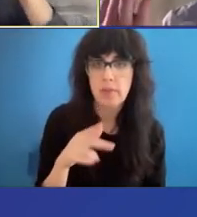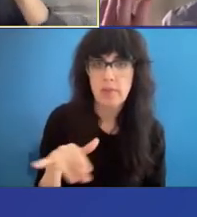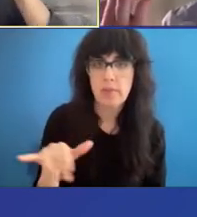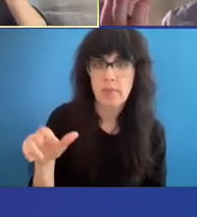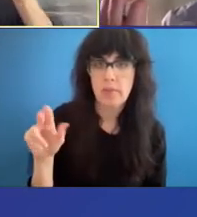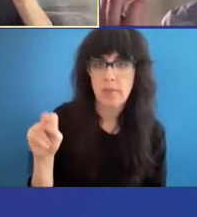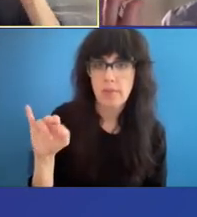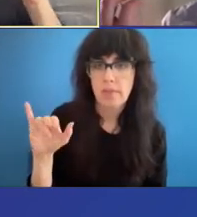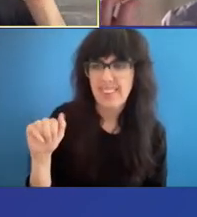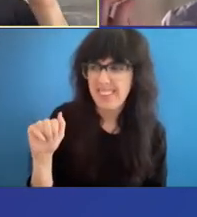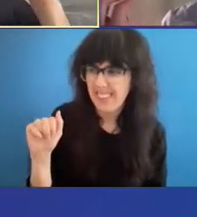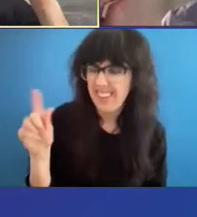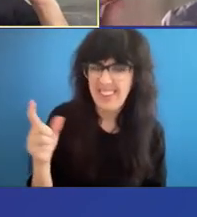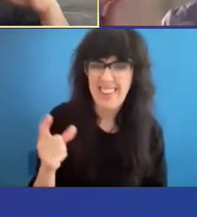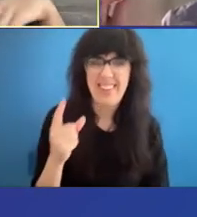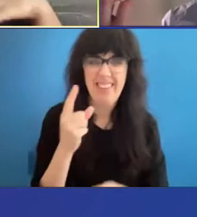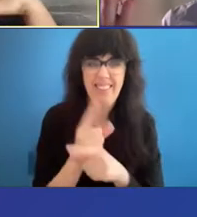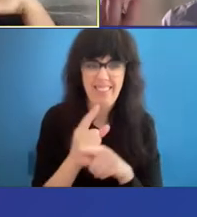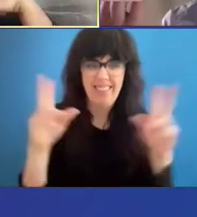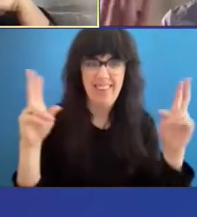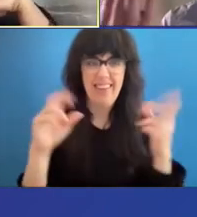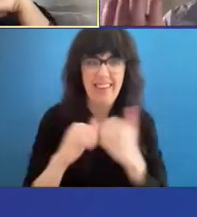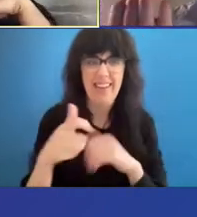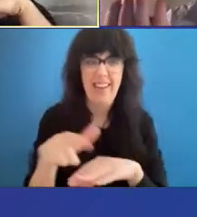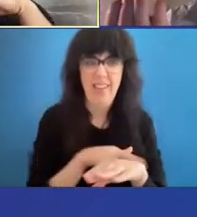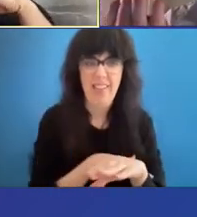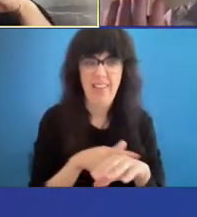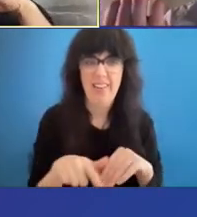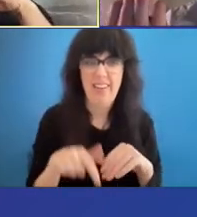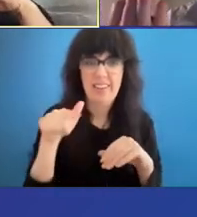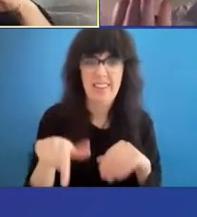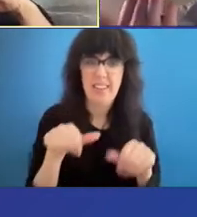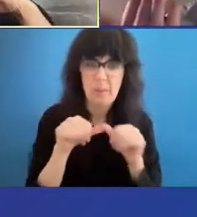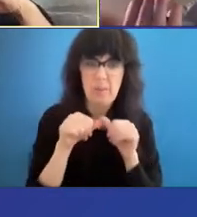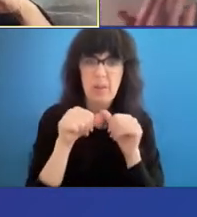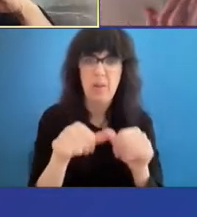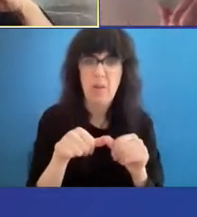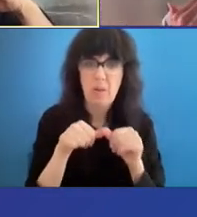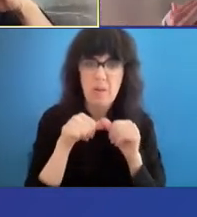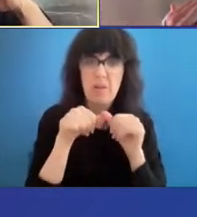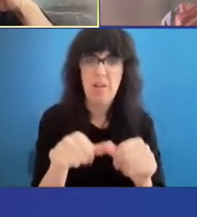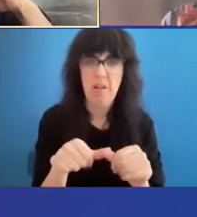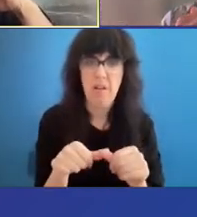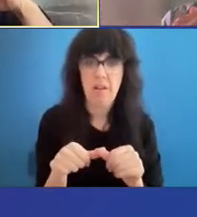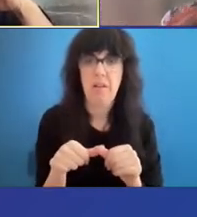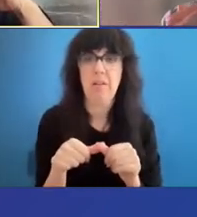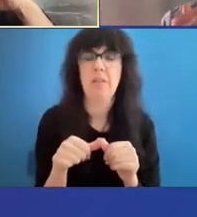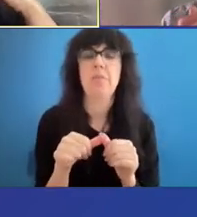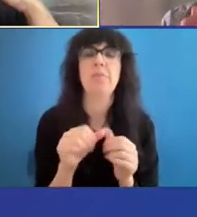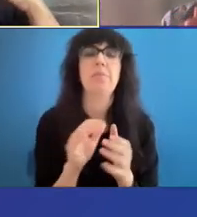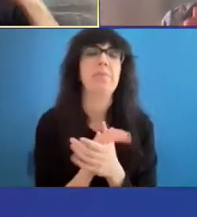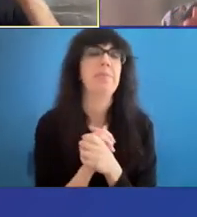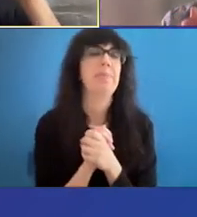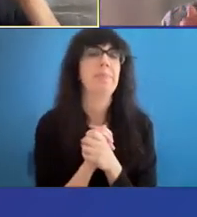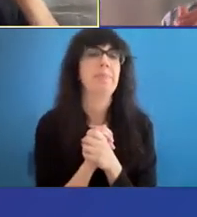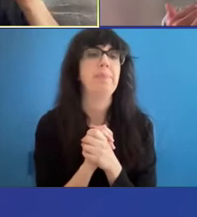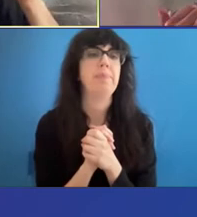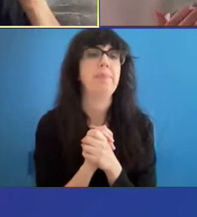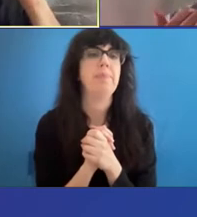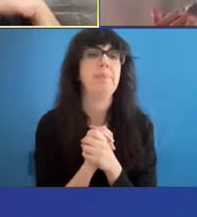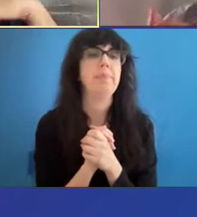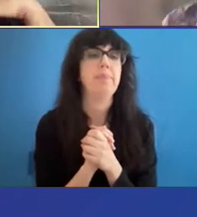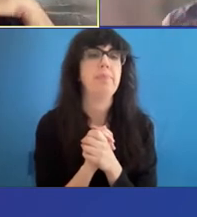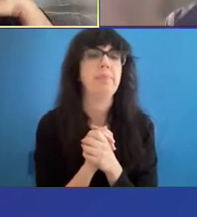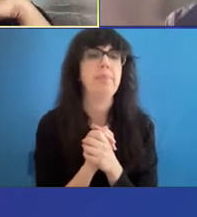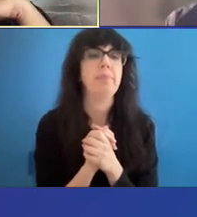How long has this been going on? All right. Let's just pick